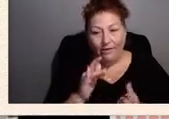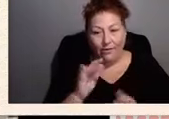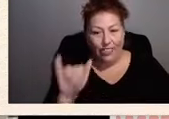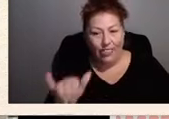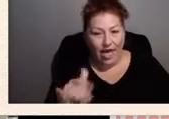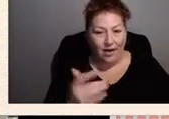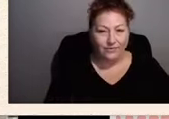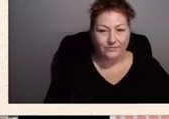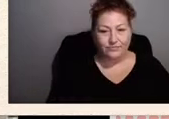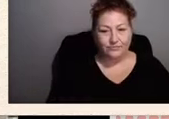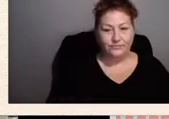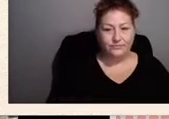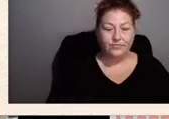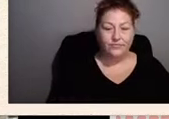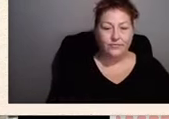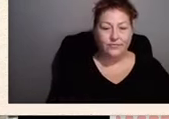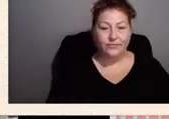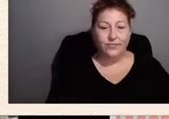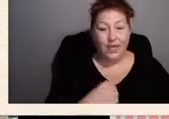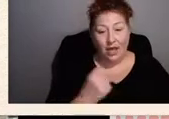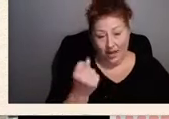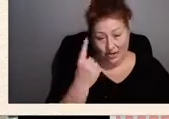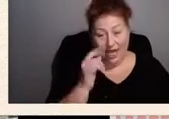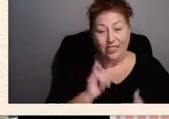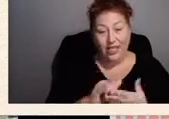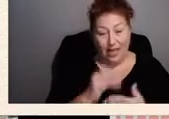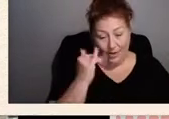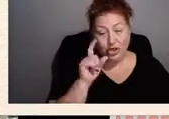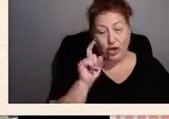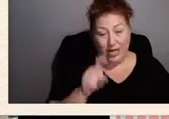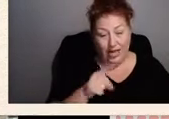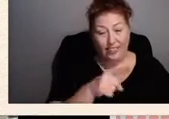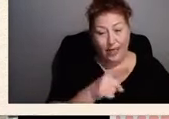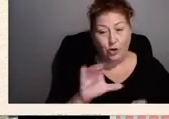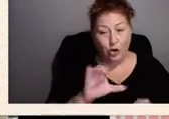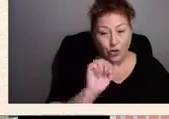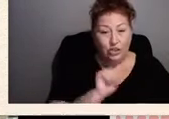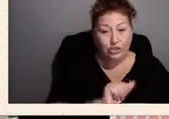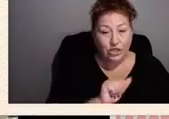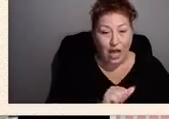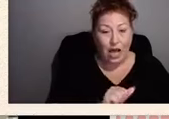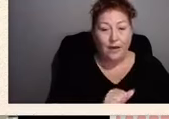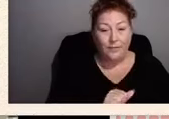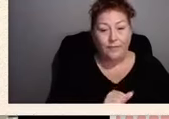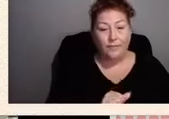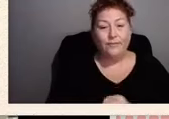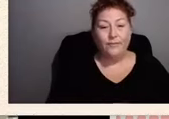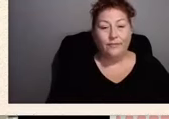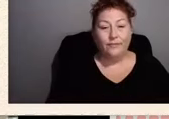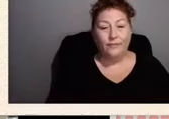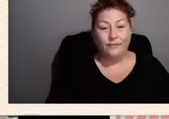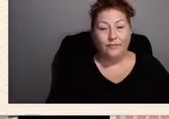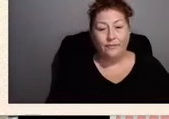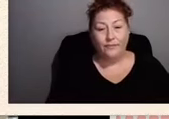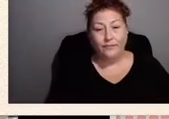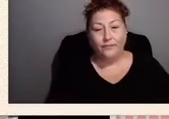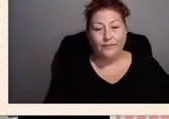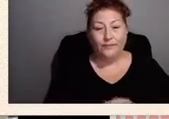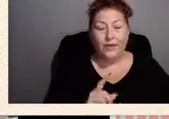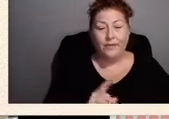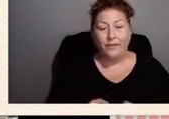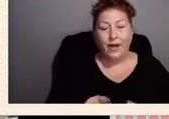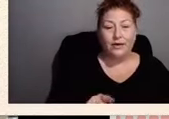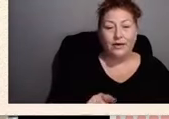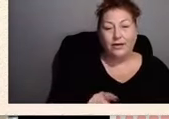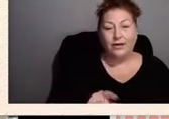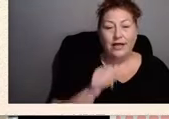I understand that because you need them to do the job. Like ones I have, like would just sit and play with their phone, not able